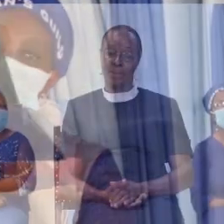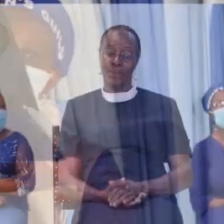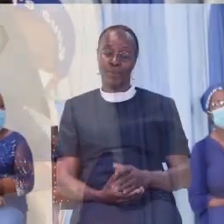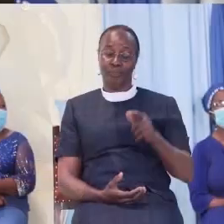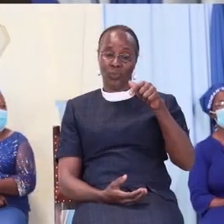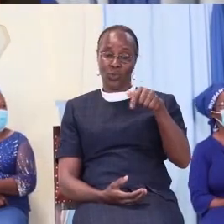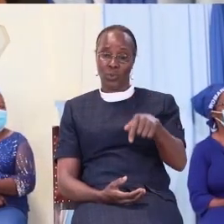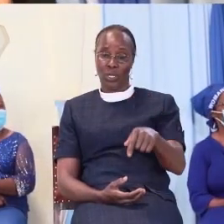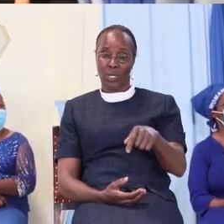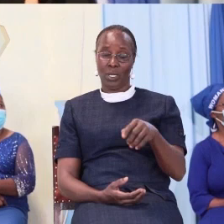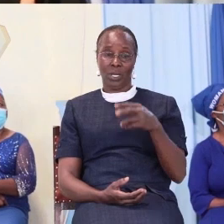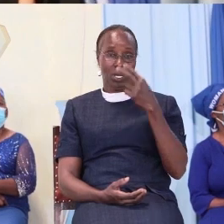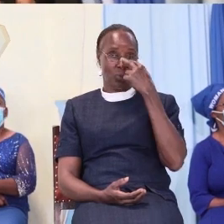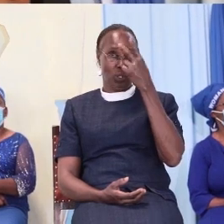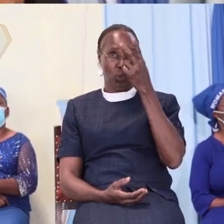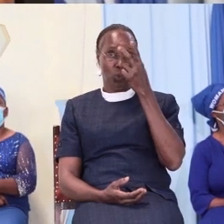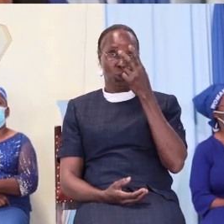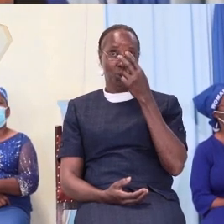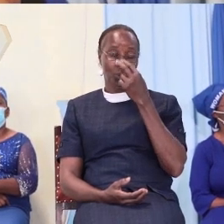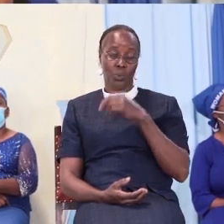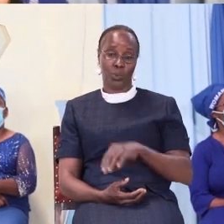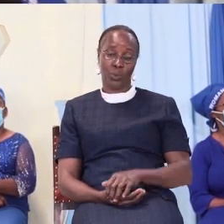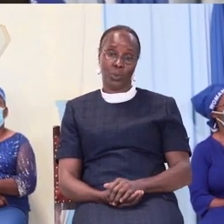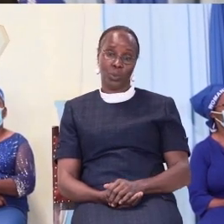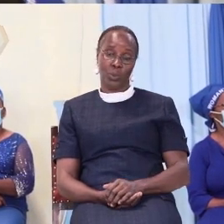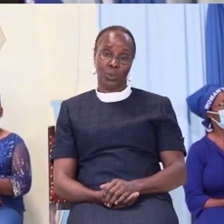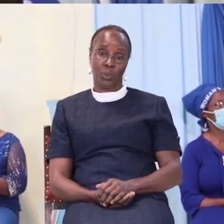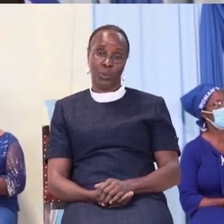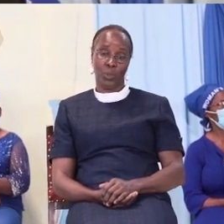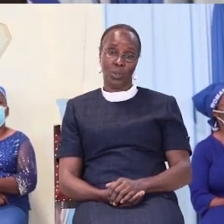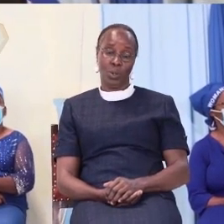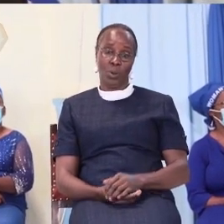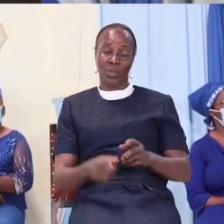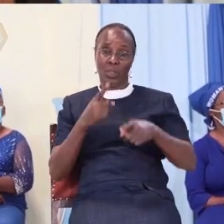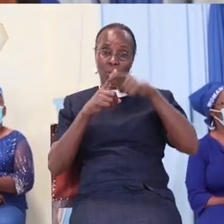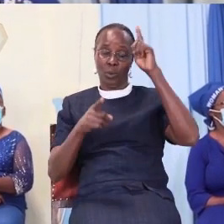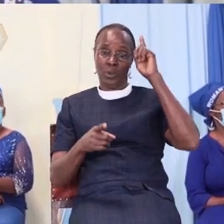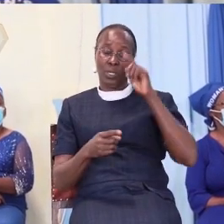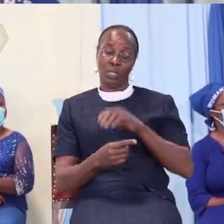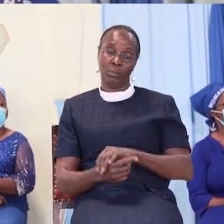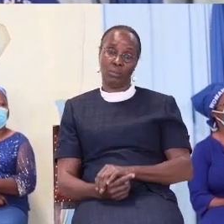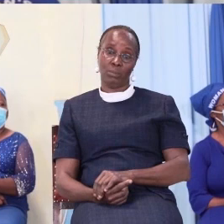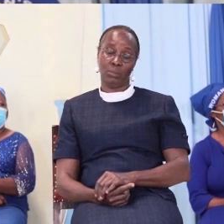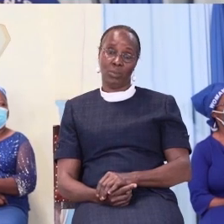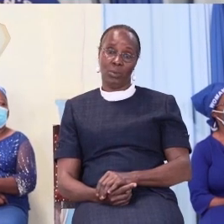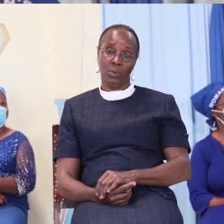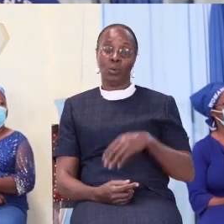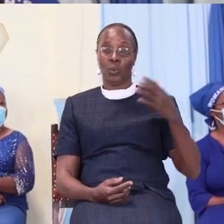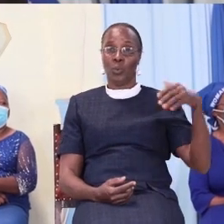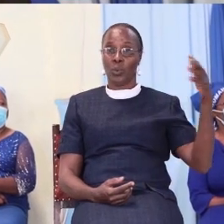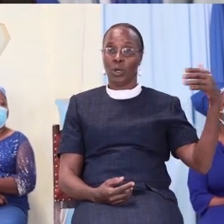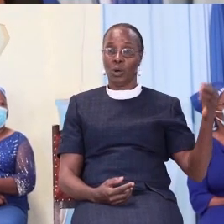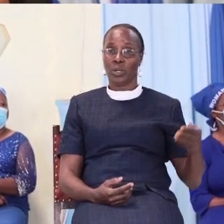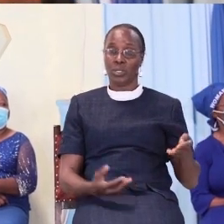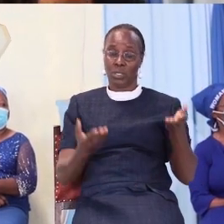today, as we reflect on the victory that we always